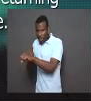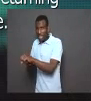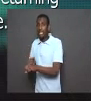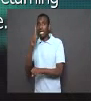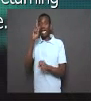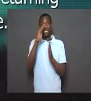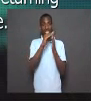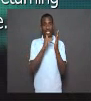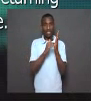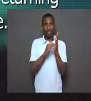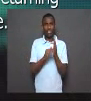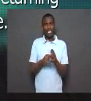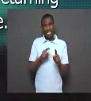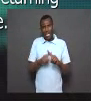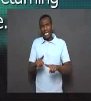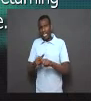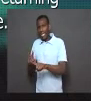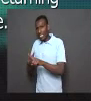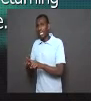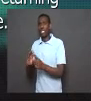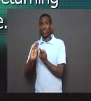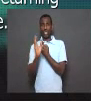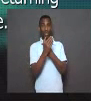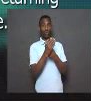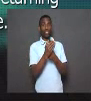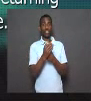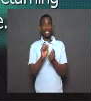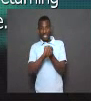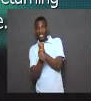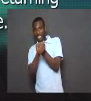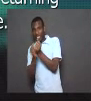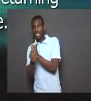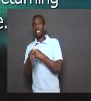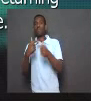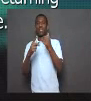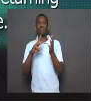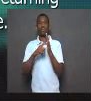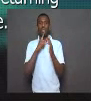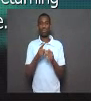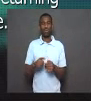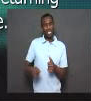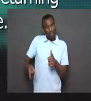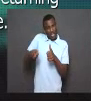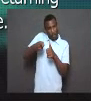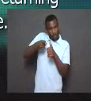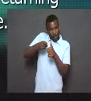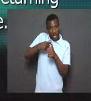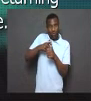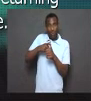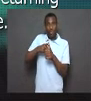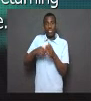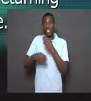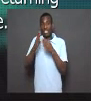taken through a series of different states before returning to its